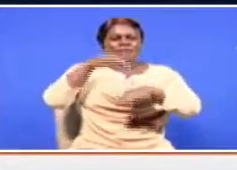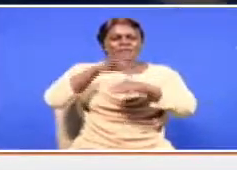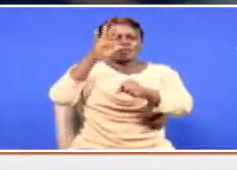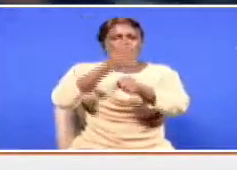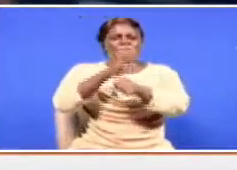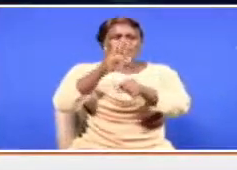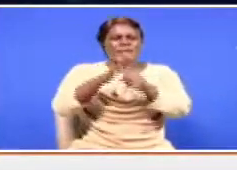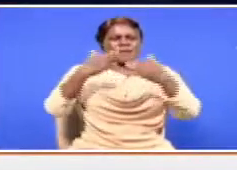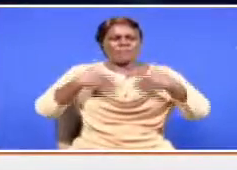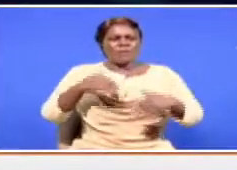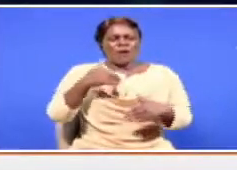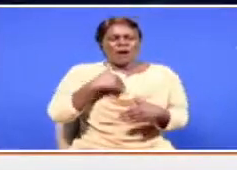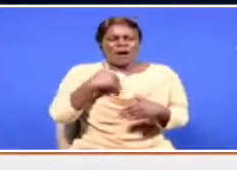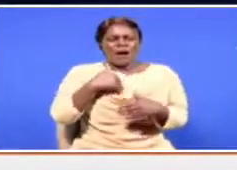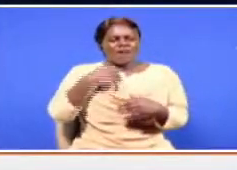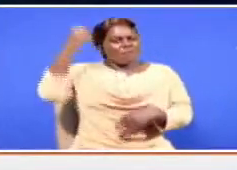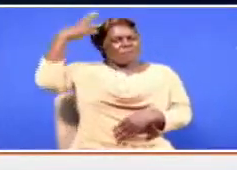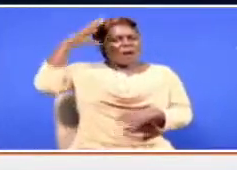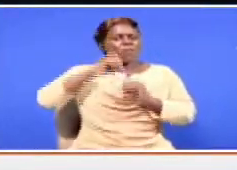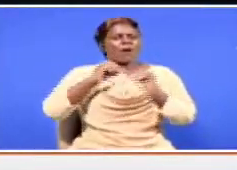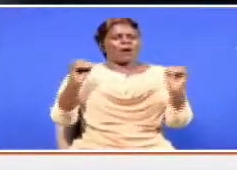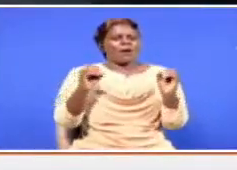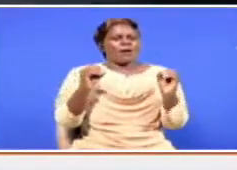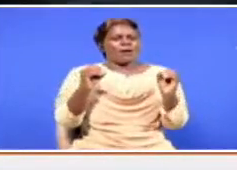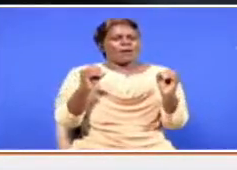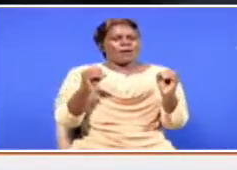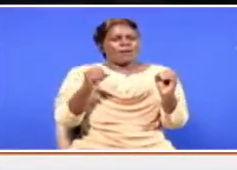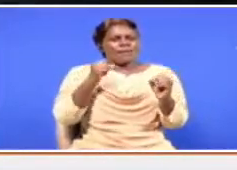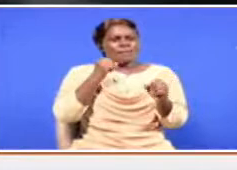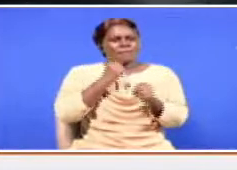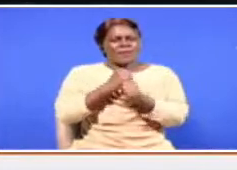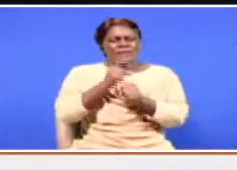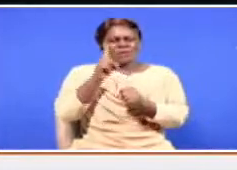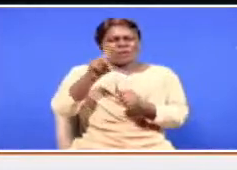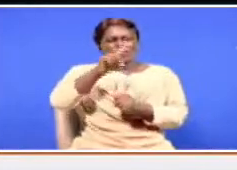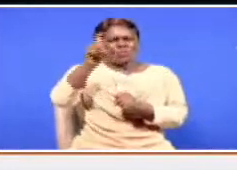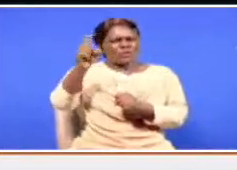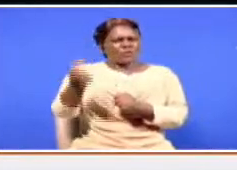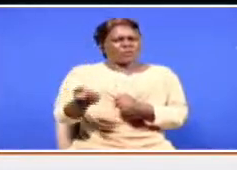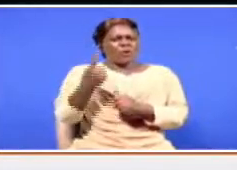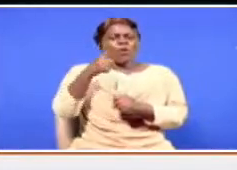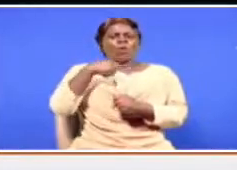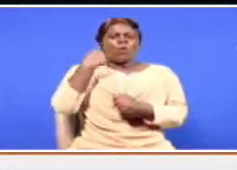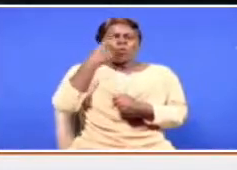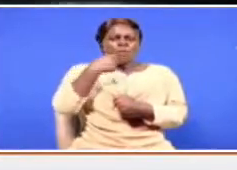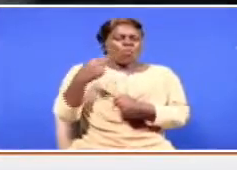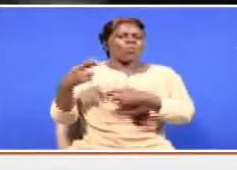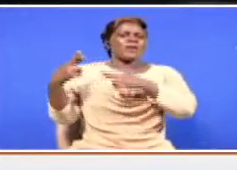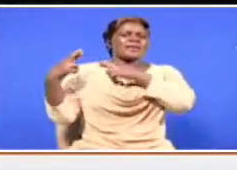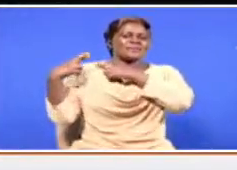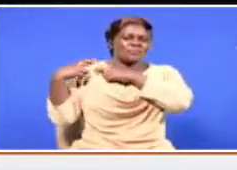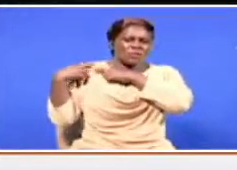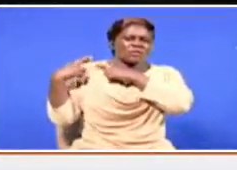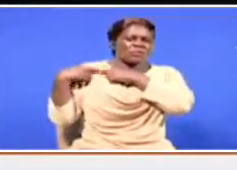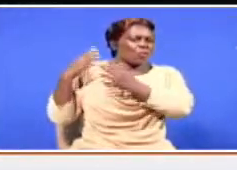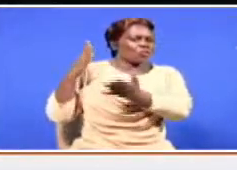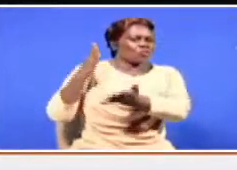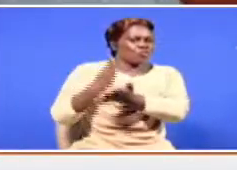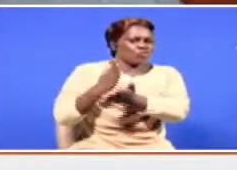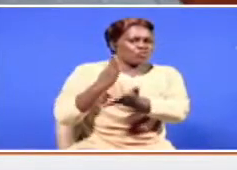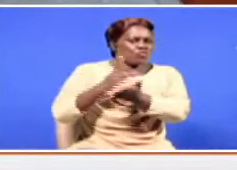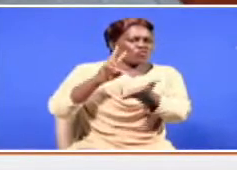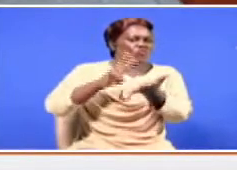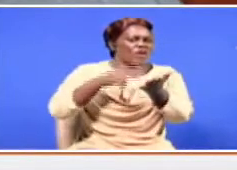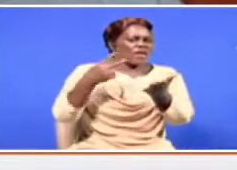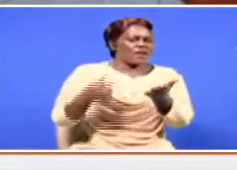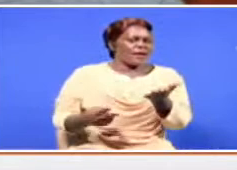millions, leaving them without electricity, and prompting one crucial question: who is accountable for the colossal